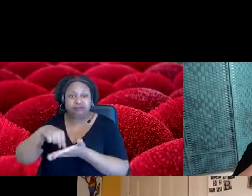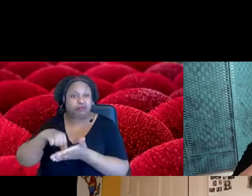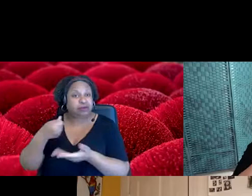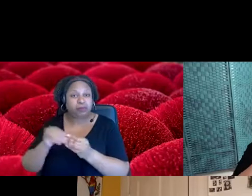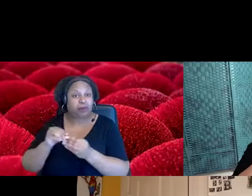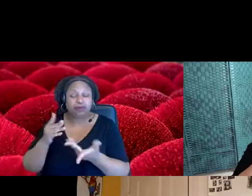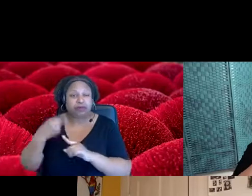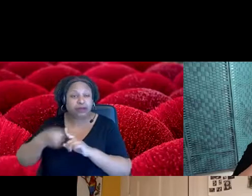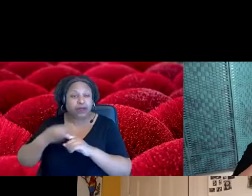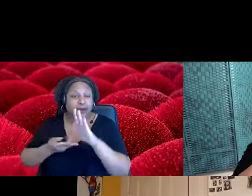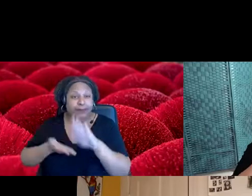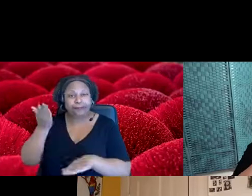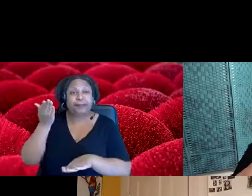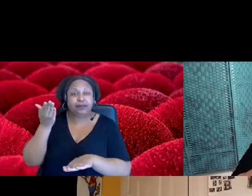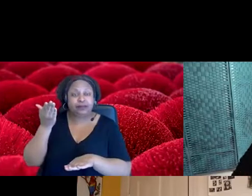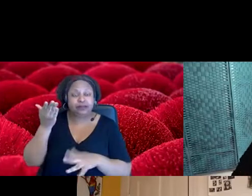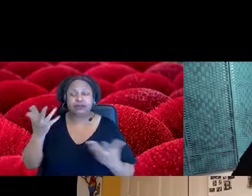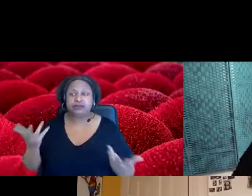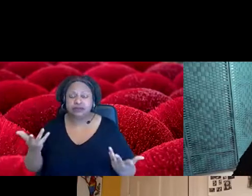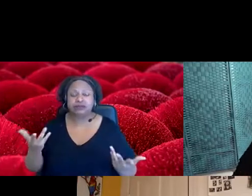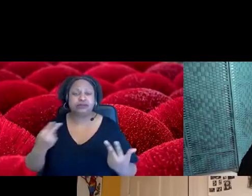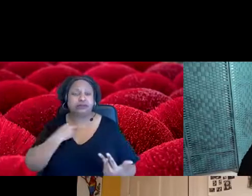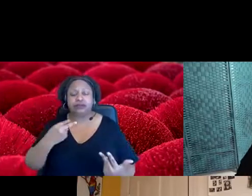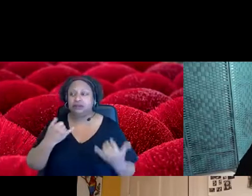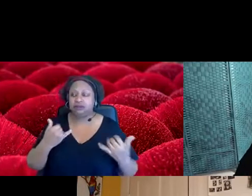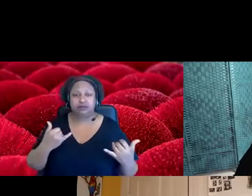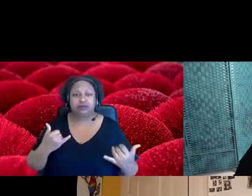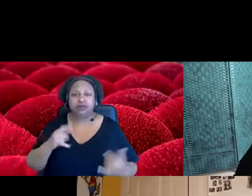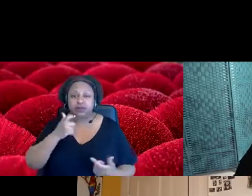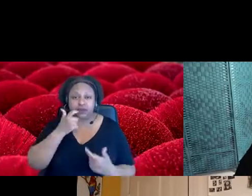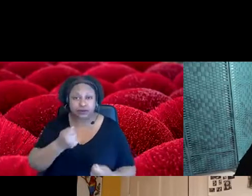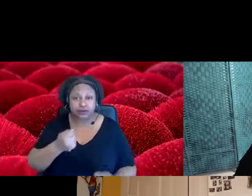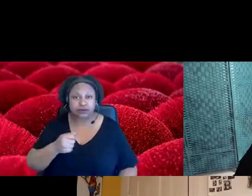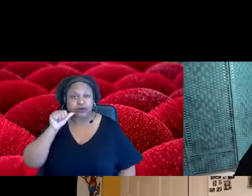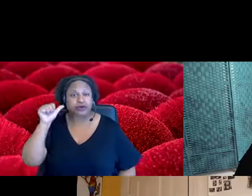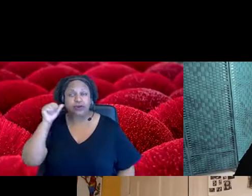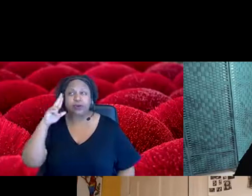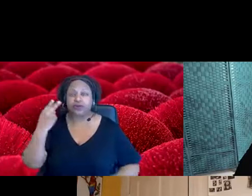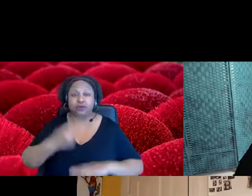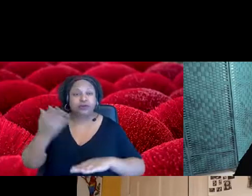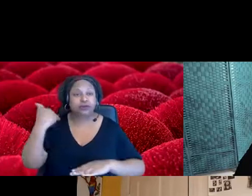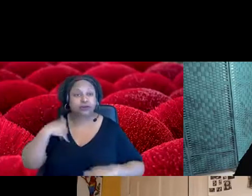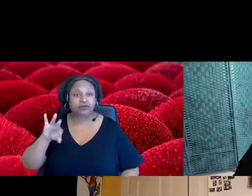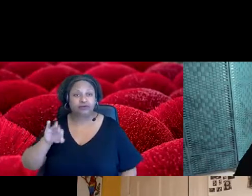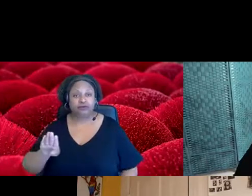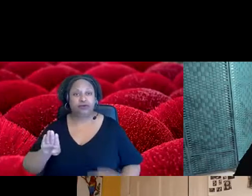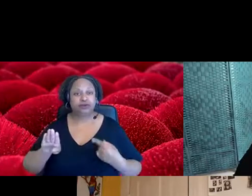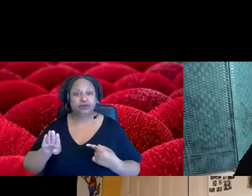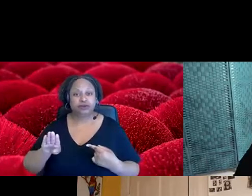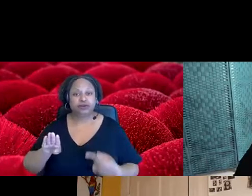know, it's very interesting that just yesterday or the day before on Facebook, dear